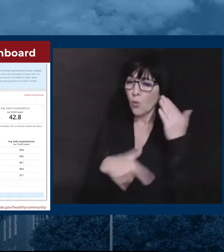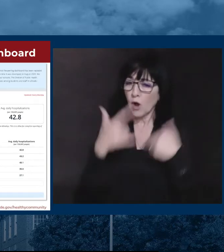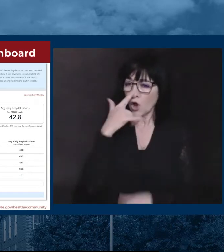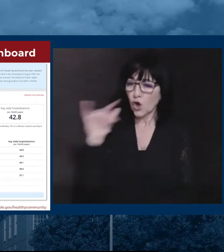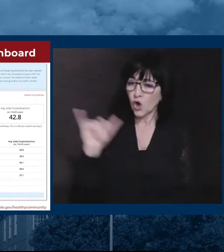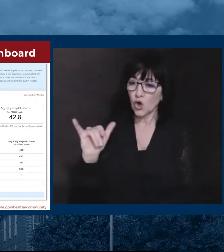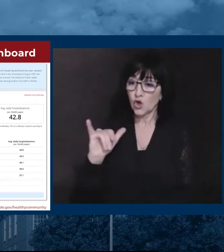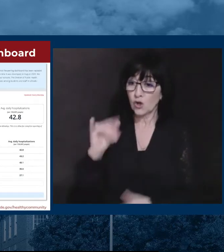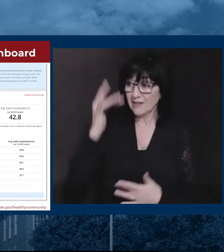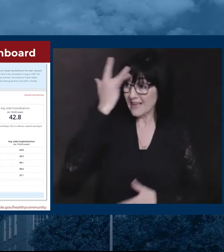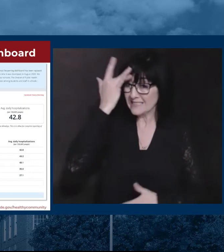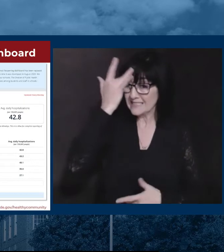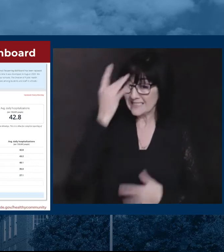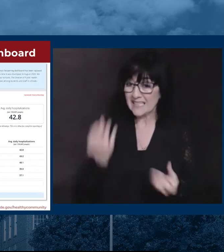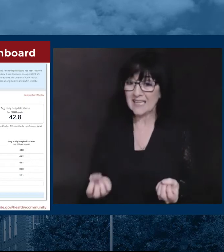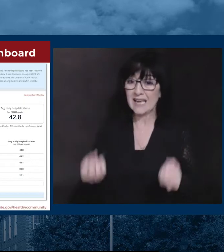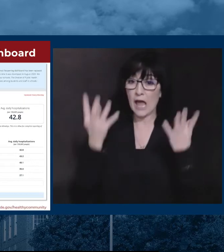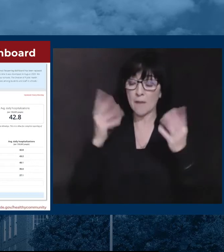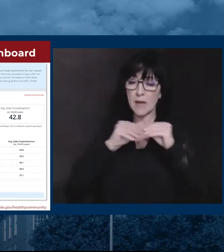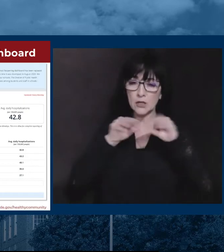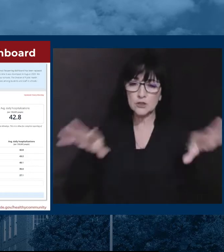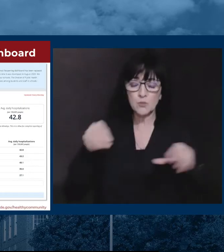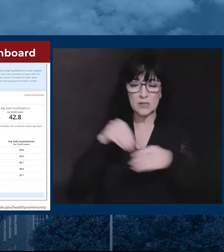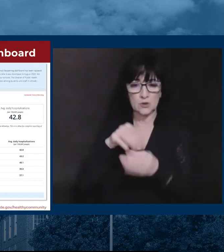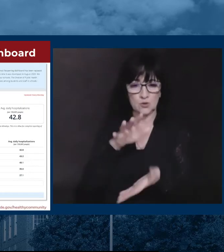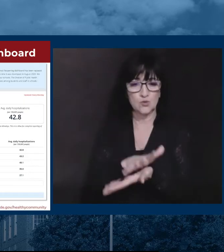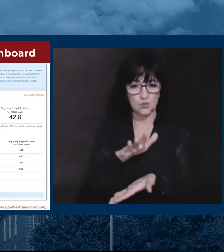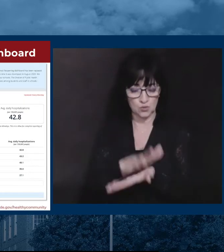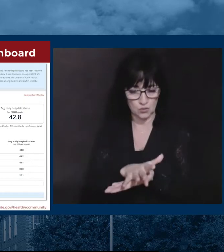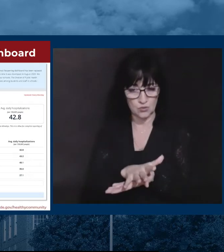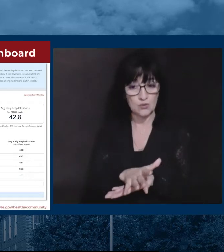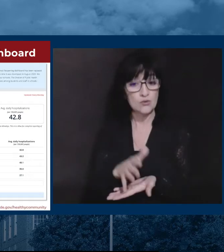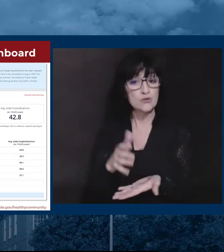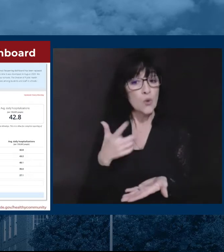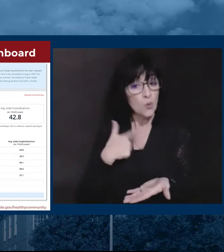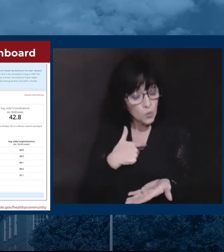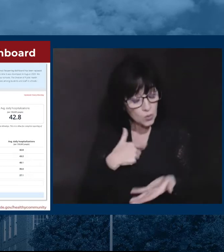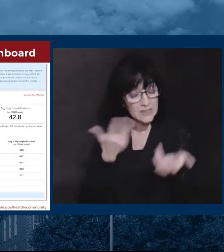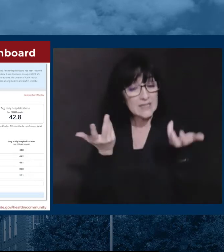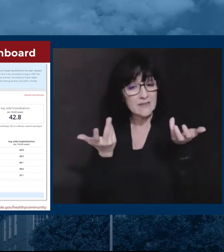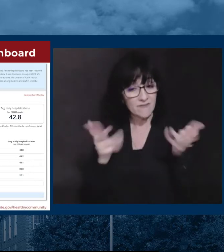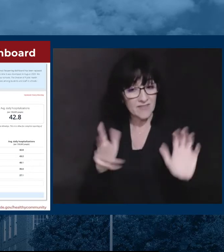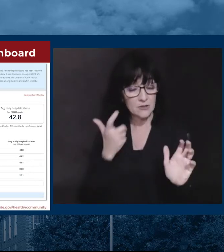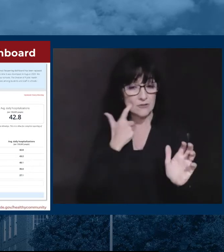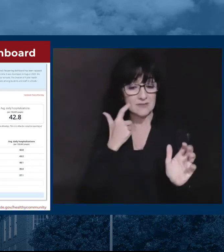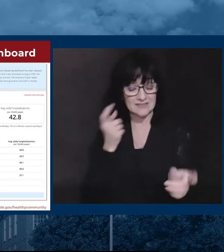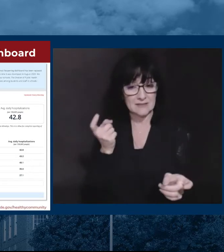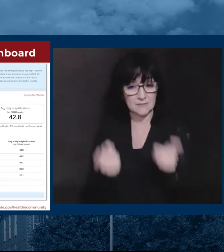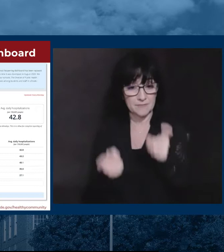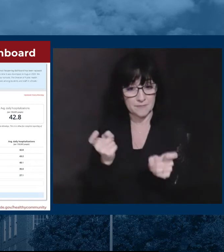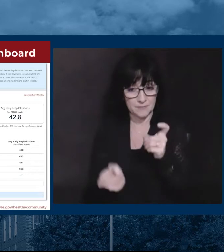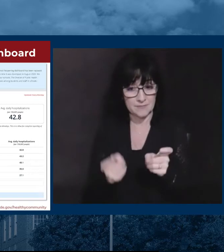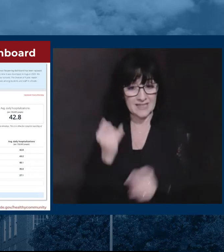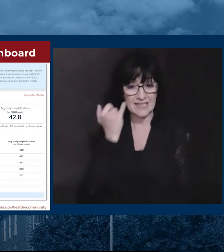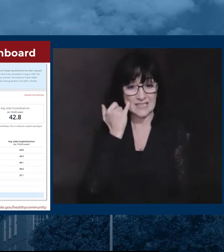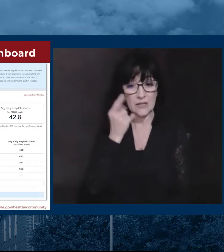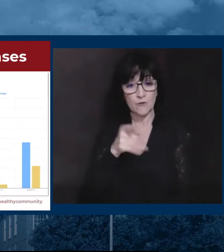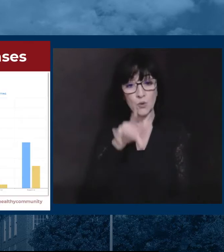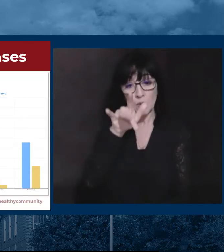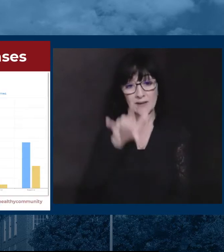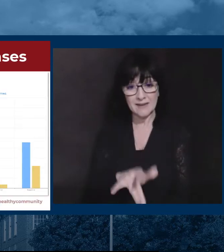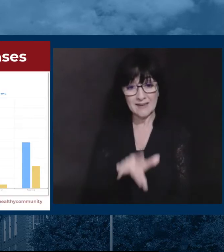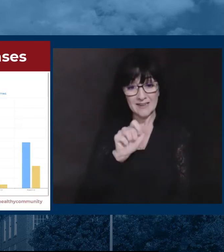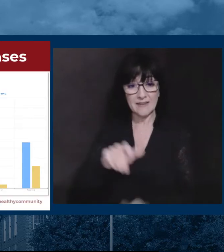what we now have on our dashboard on the on My Healthy Community, if you click to the next